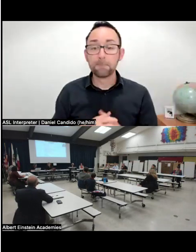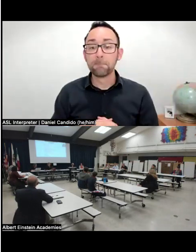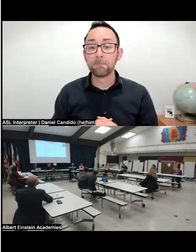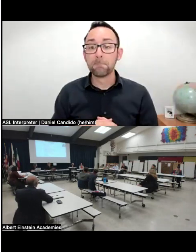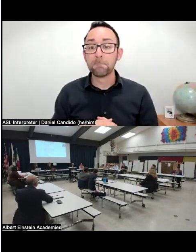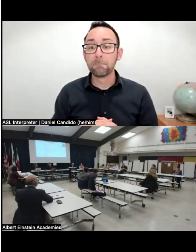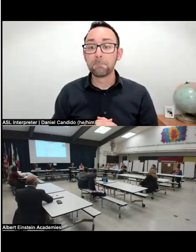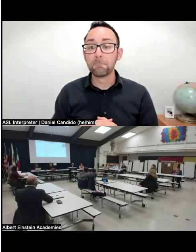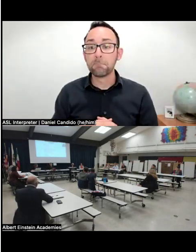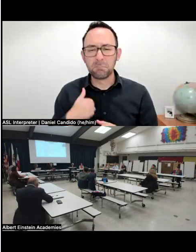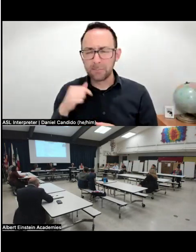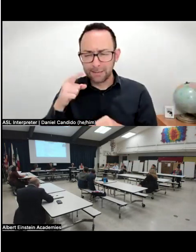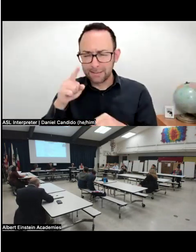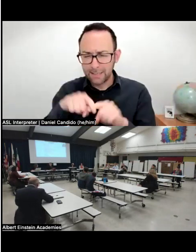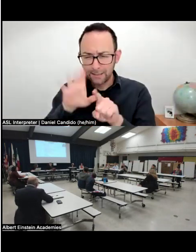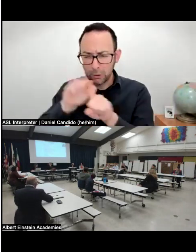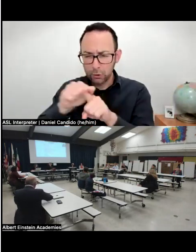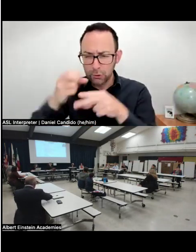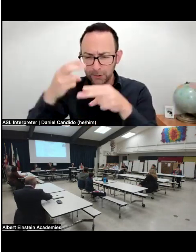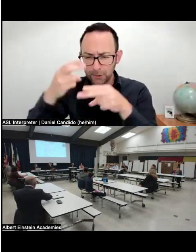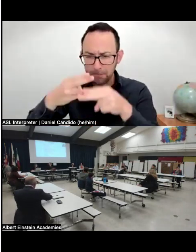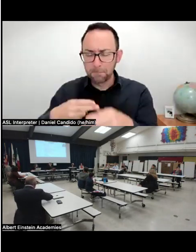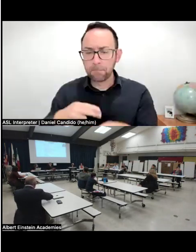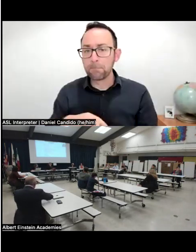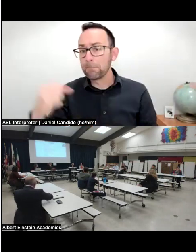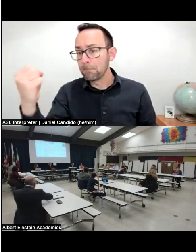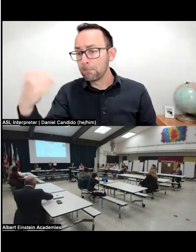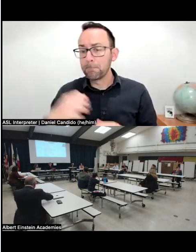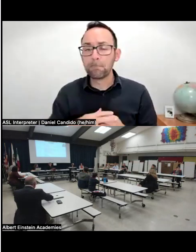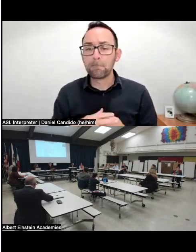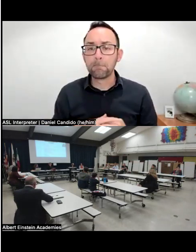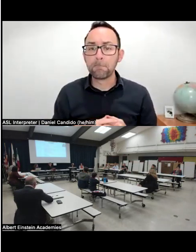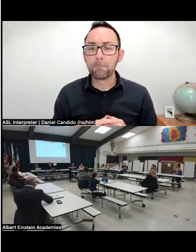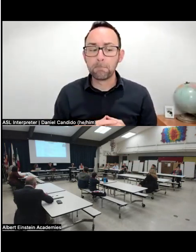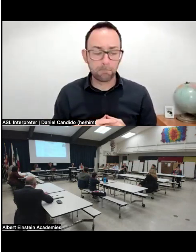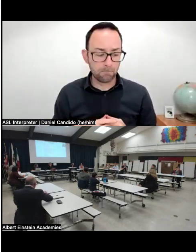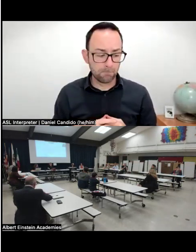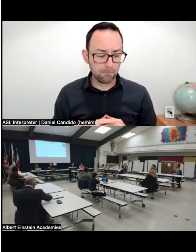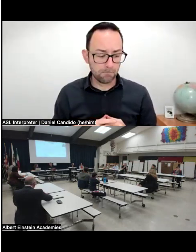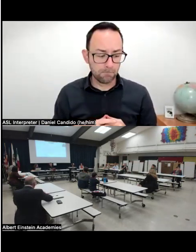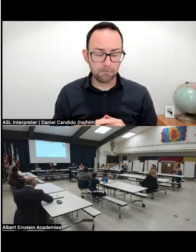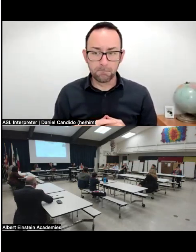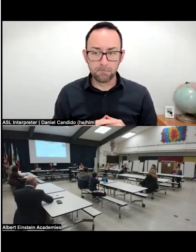Brian. Yes. Matt.